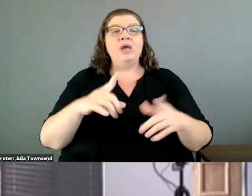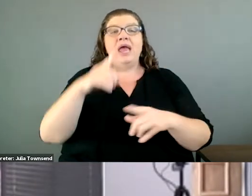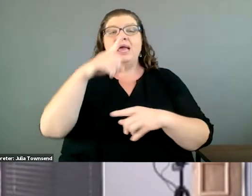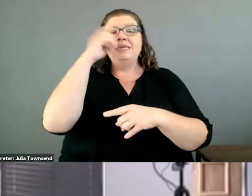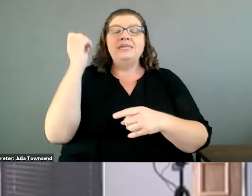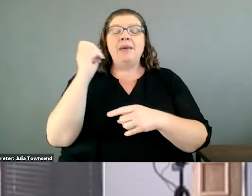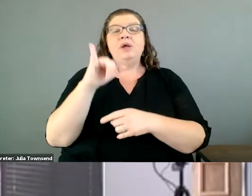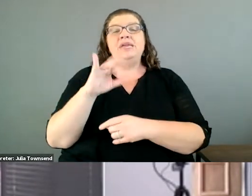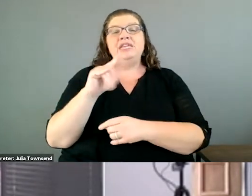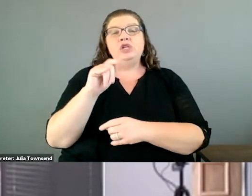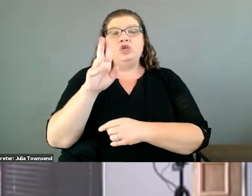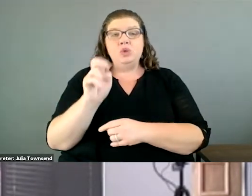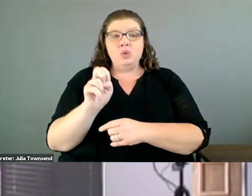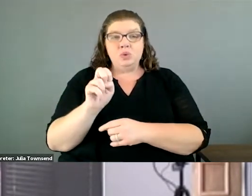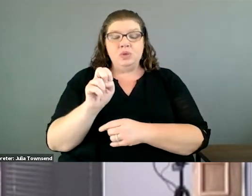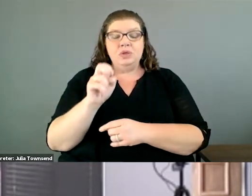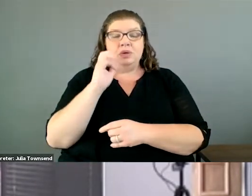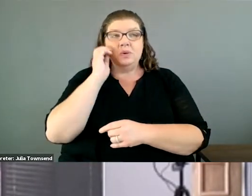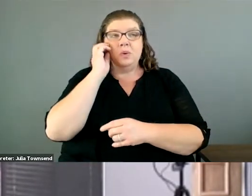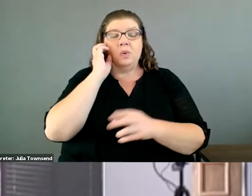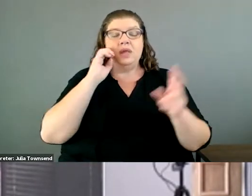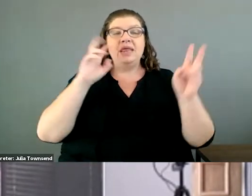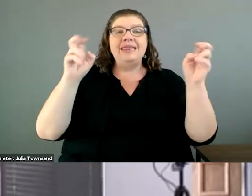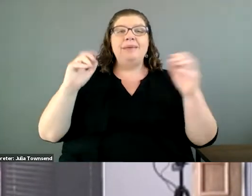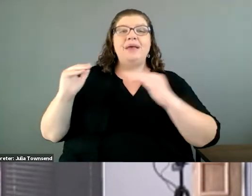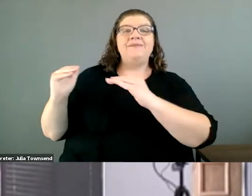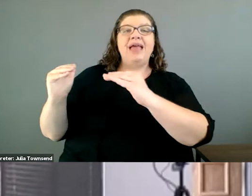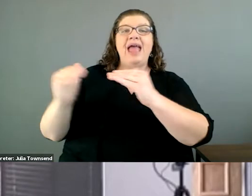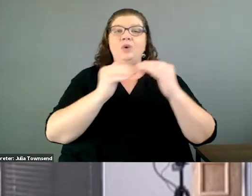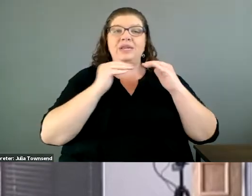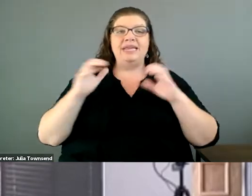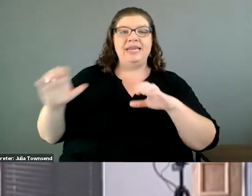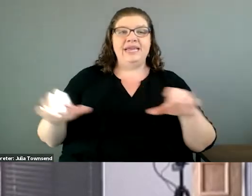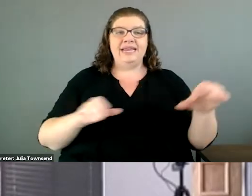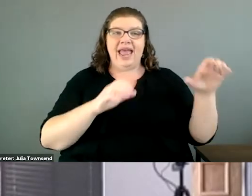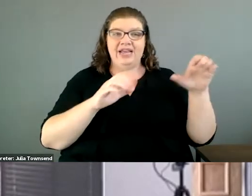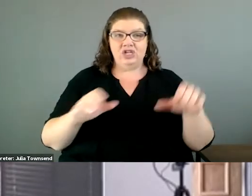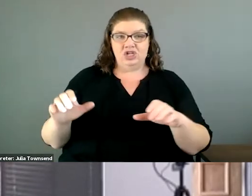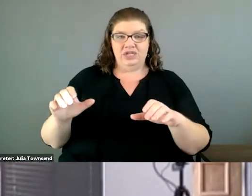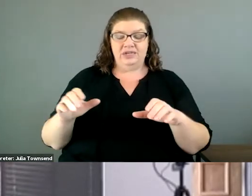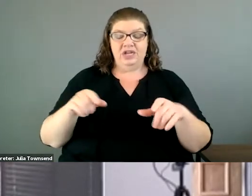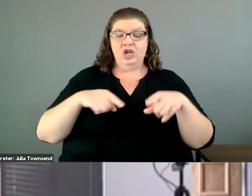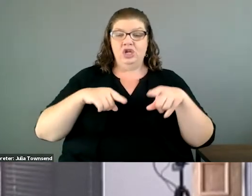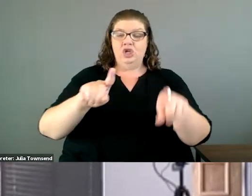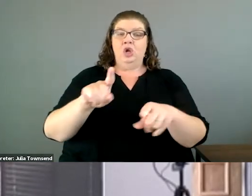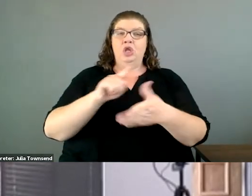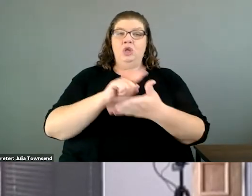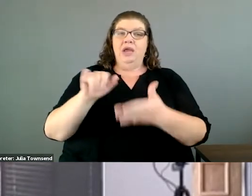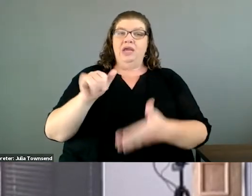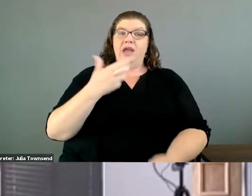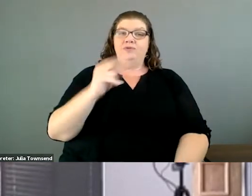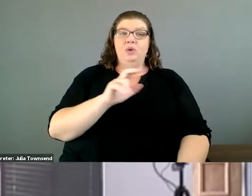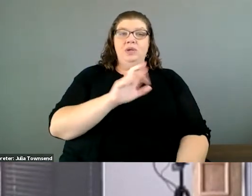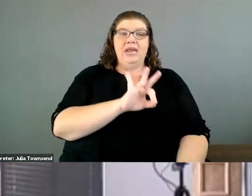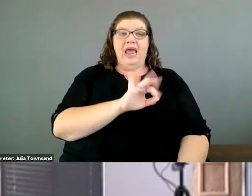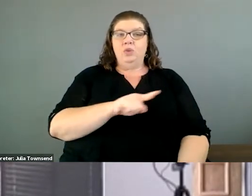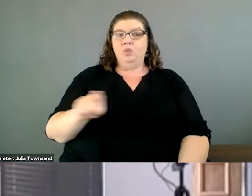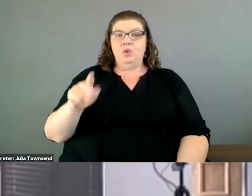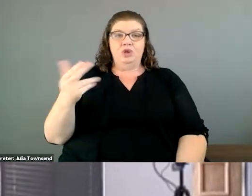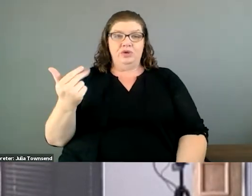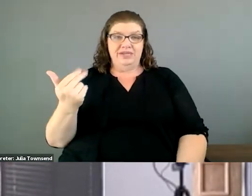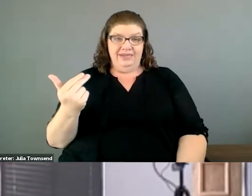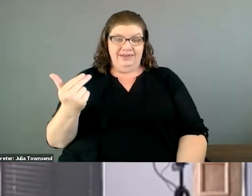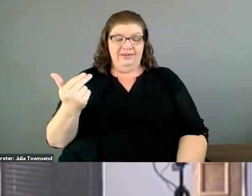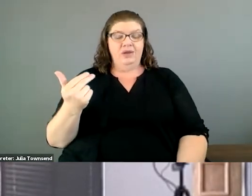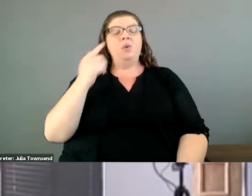Institute with the theme of Equity in Action, held the week of June 9th to the 13th. We put together a series